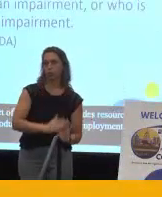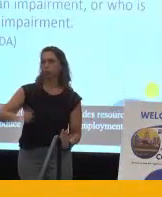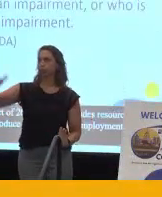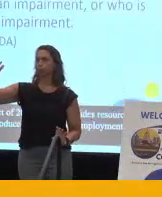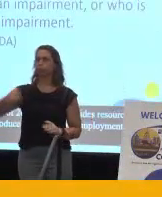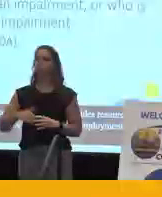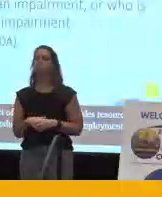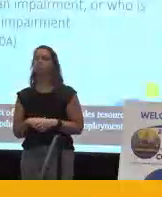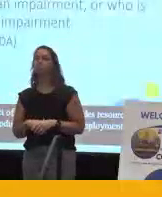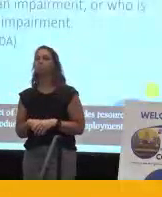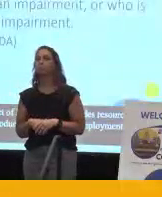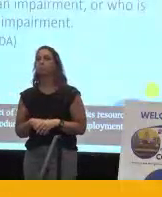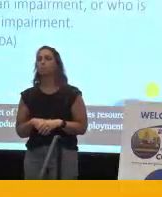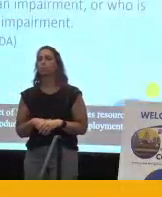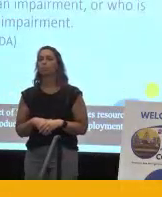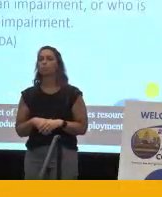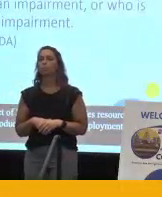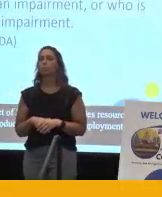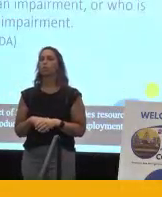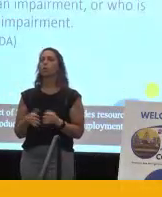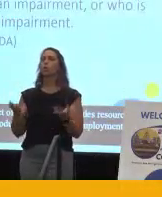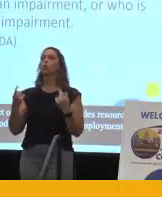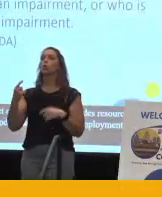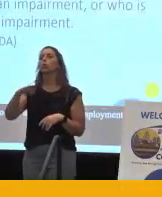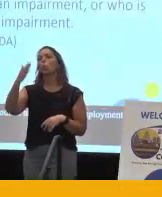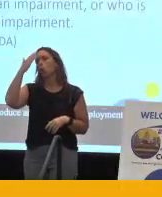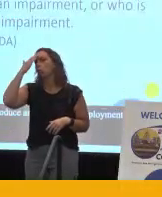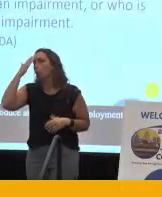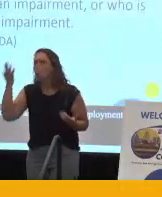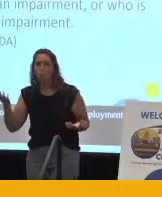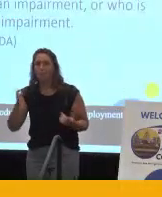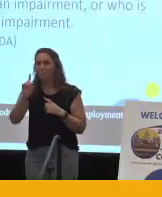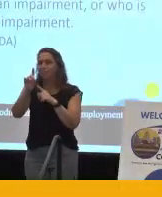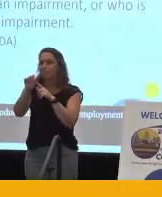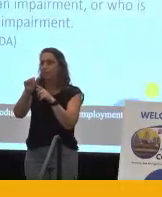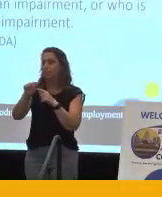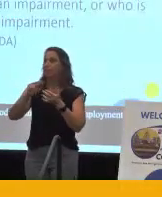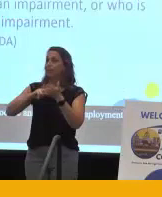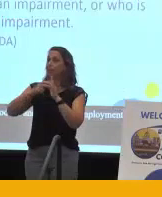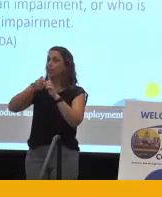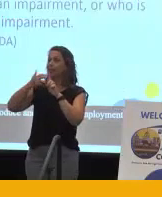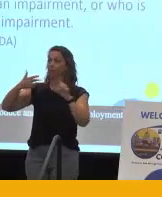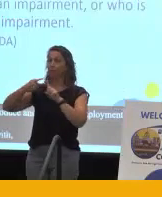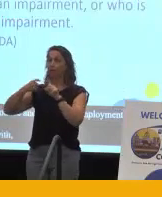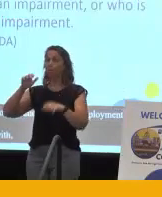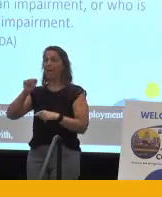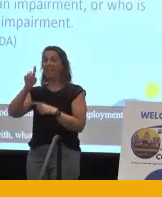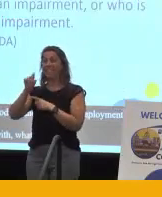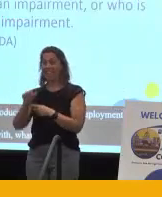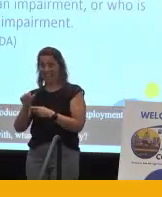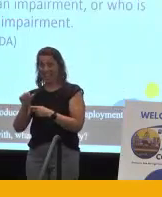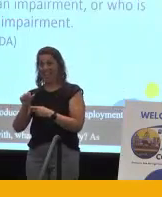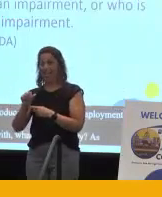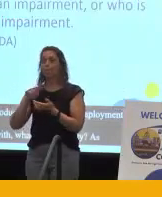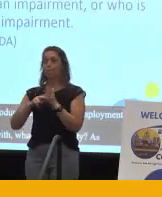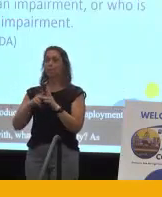So talking about, and this is something that you guys are all very familiar with, what is a disability? So as defined by the ADA, a person who